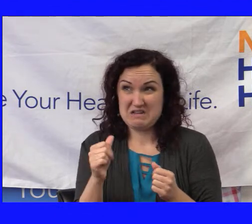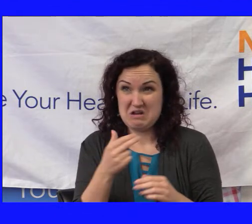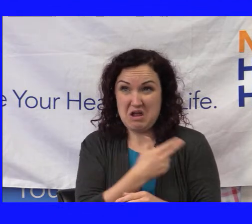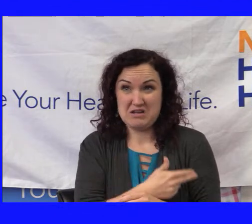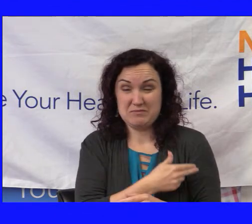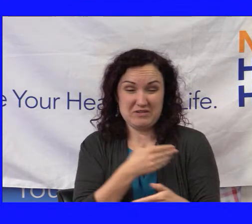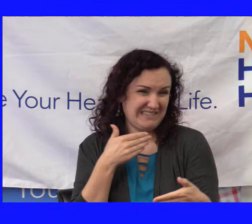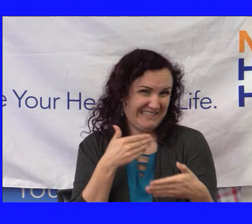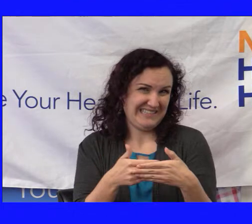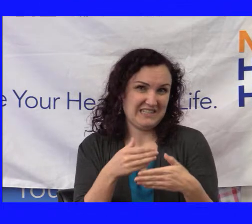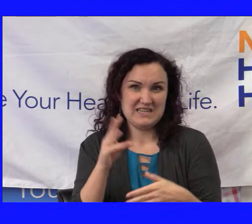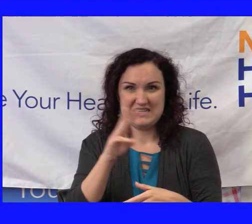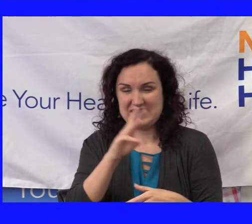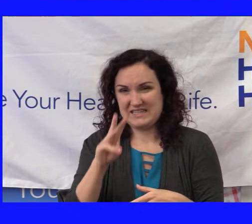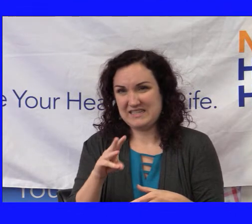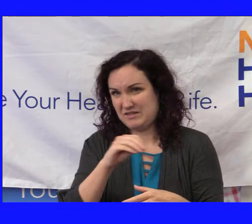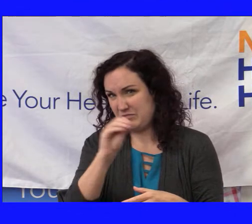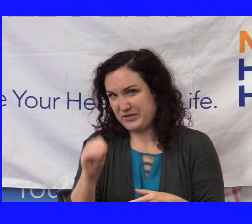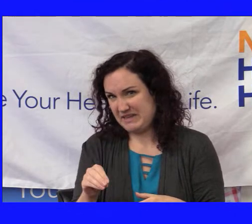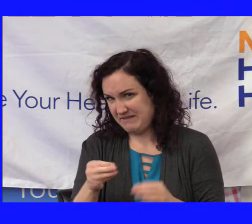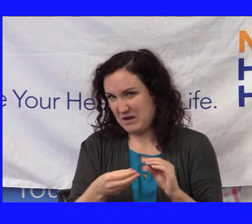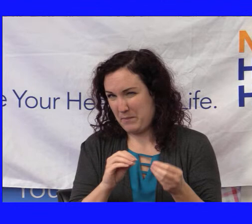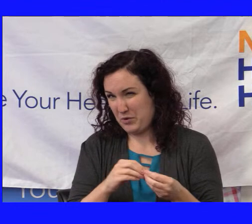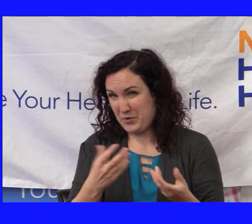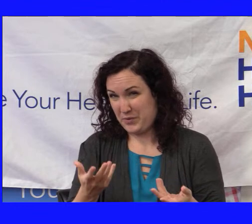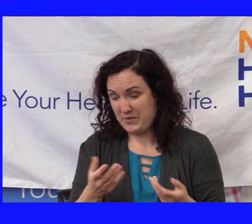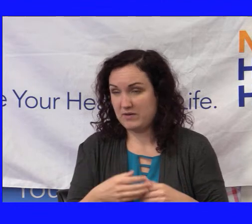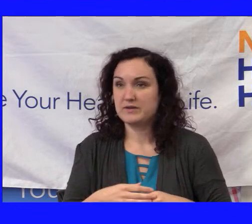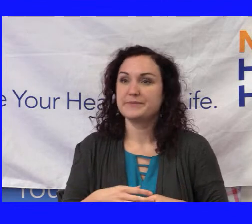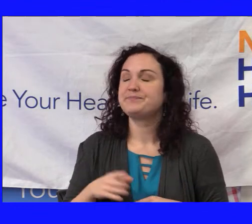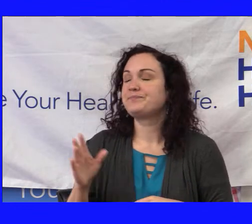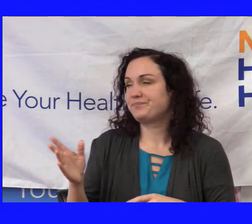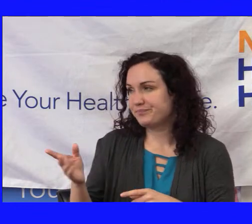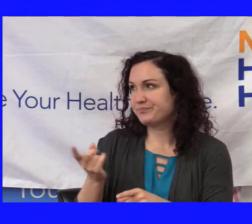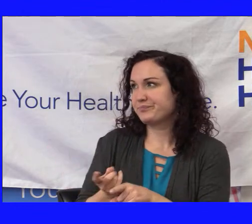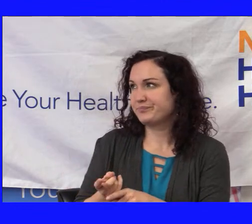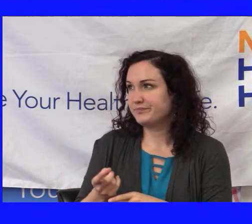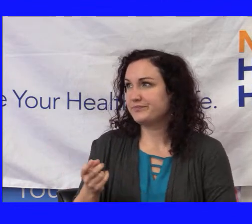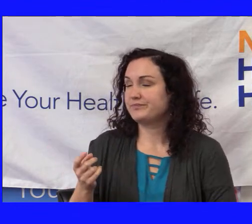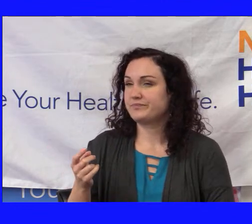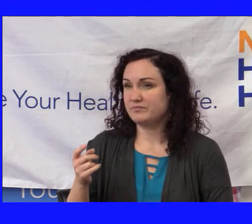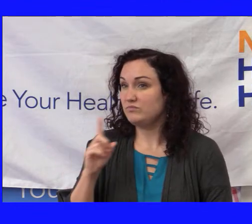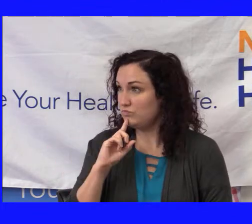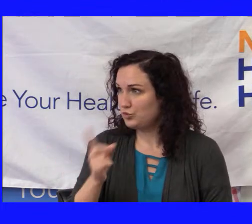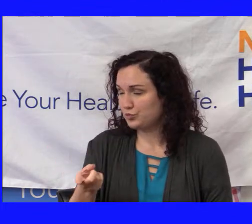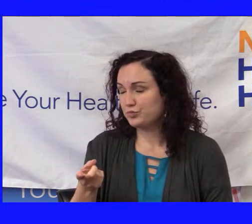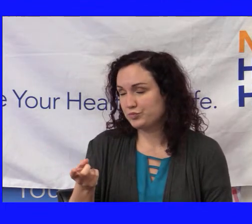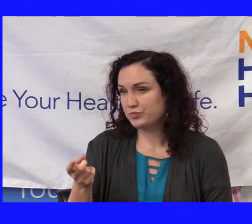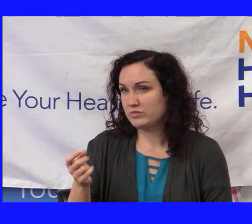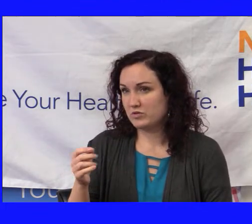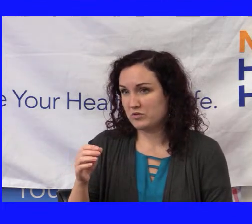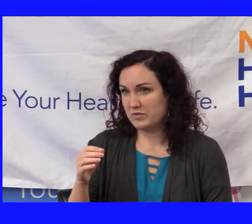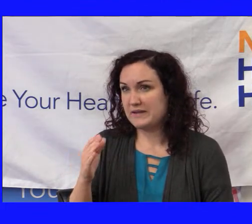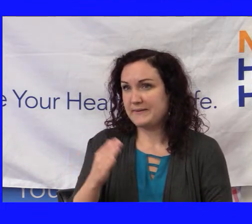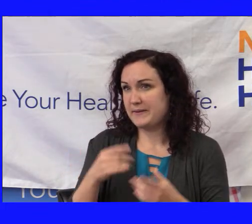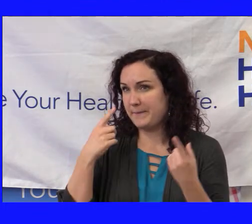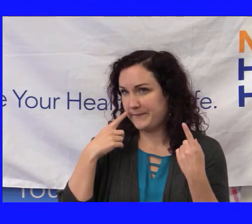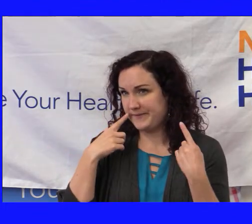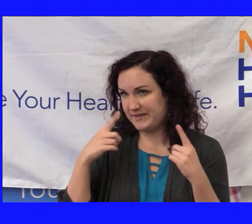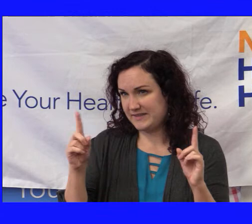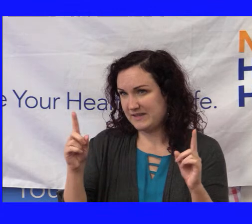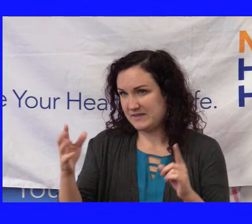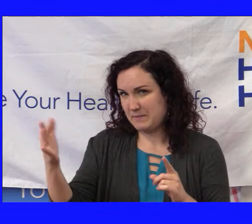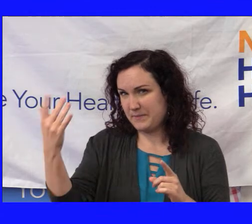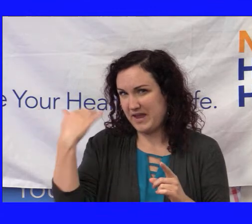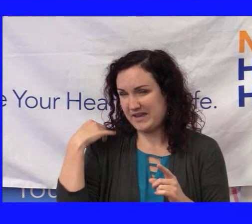that 66% figure. Right. I think that is true. We had some success, I'd